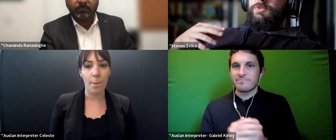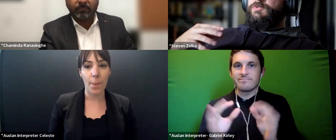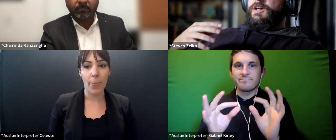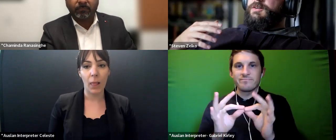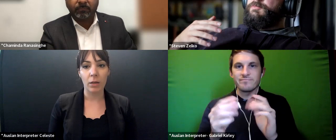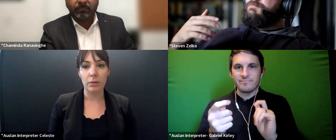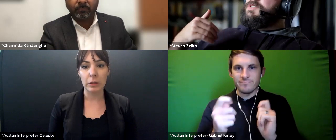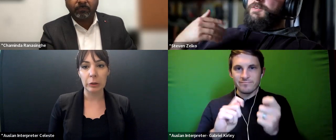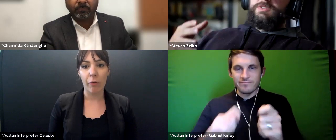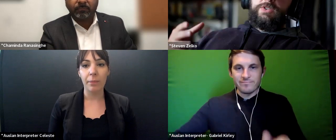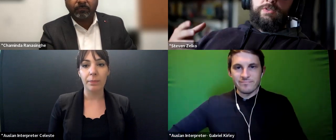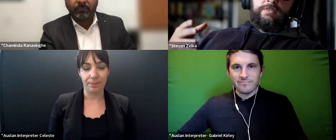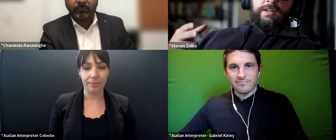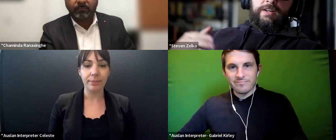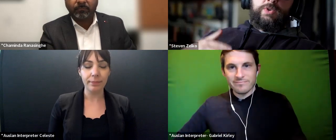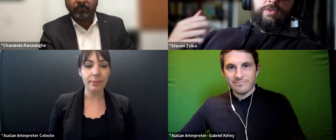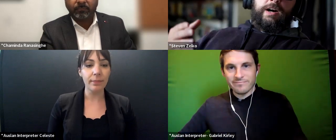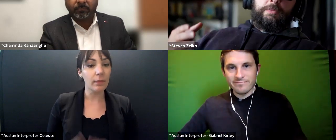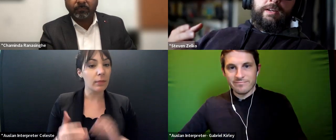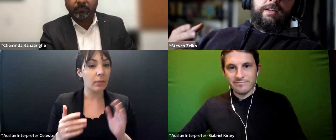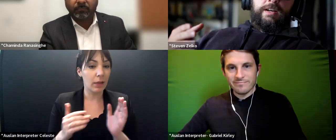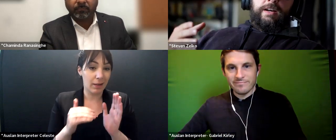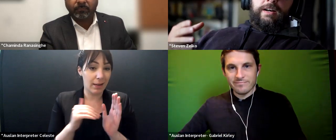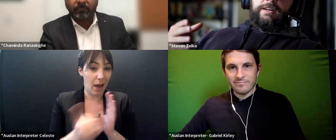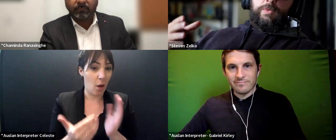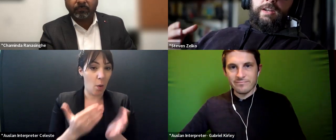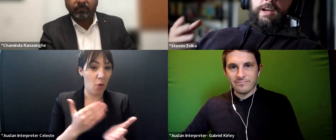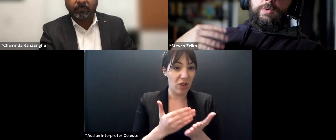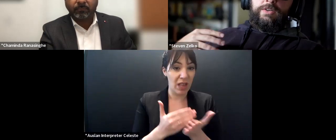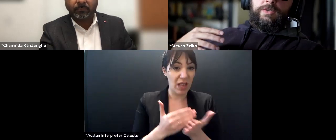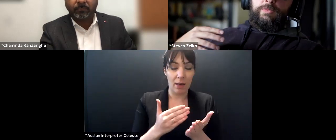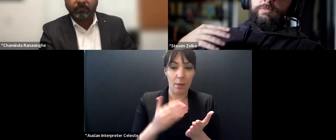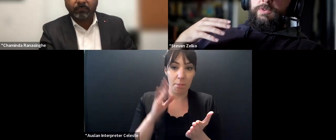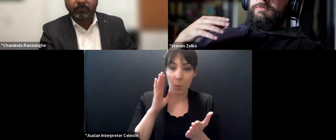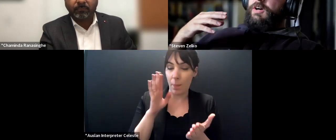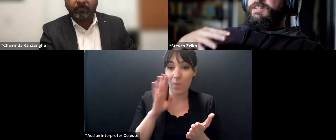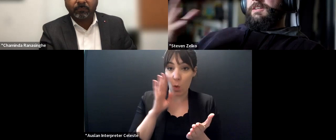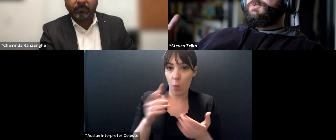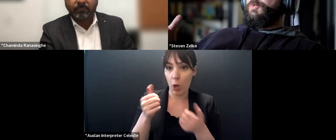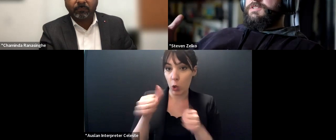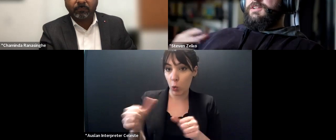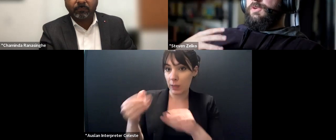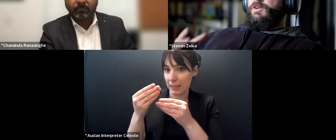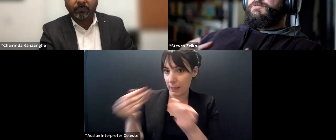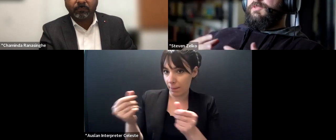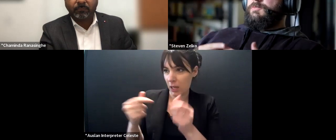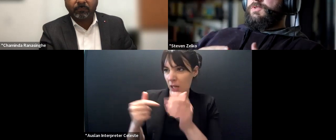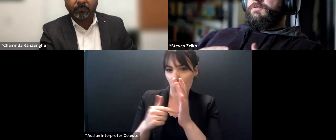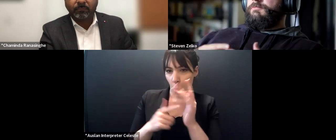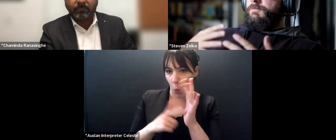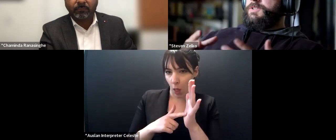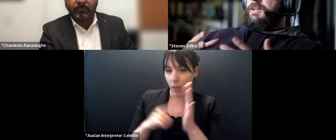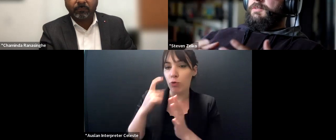to substitute a shortcoming, where now that's what I say to a lot of sort